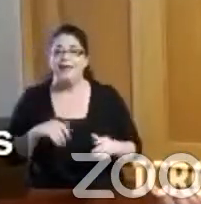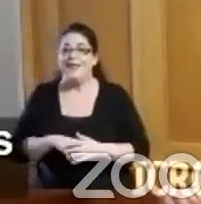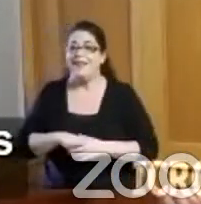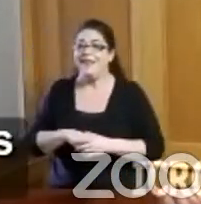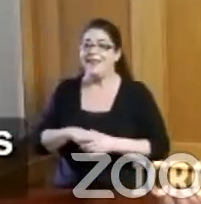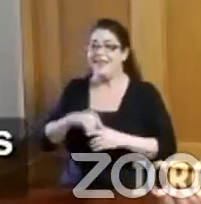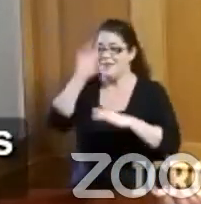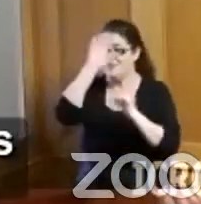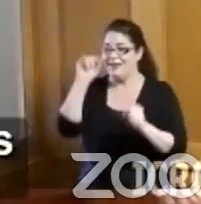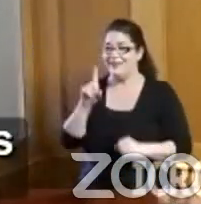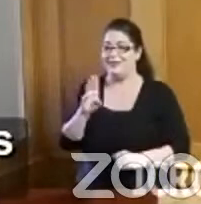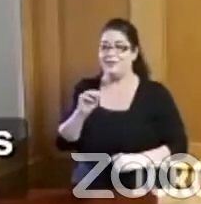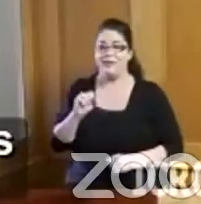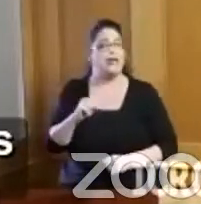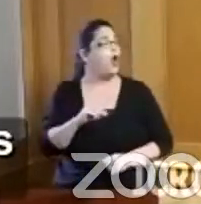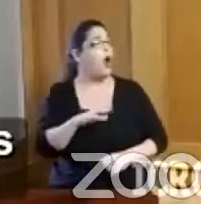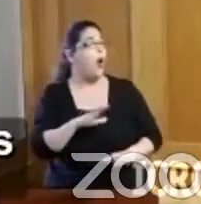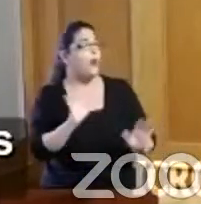No, we're not paying for any of this.